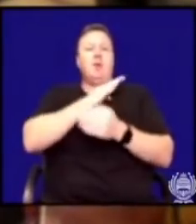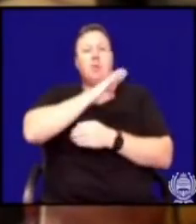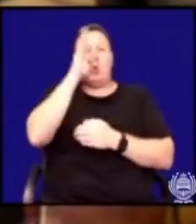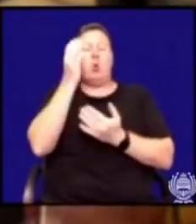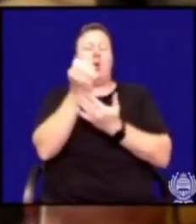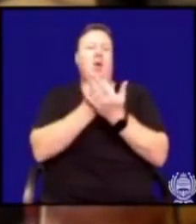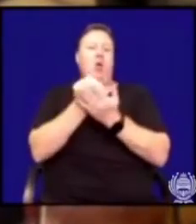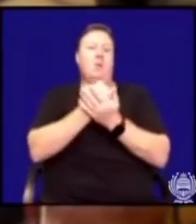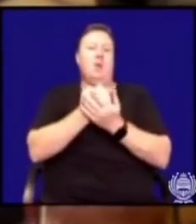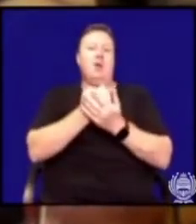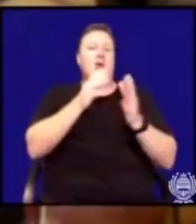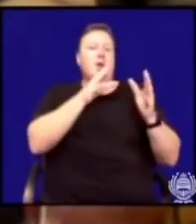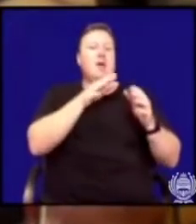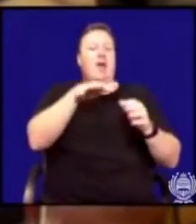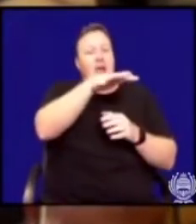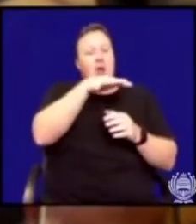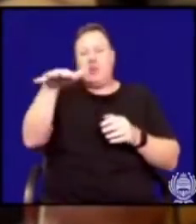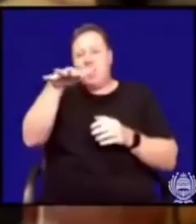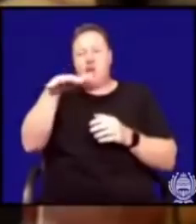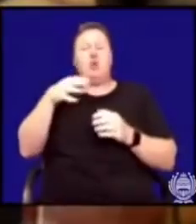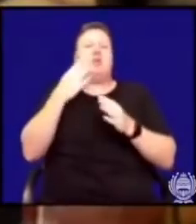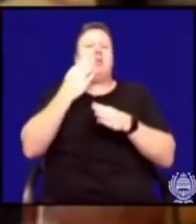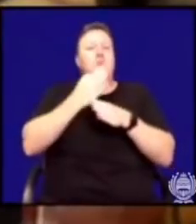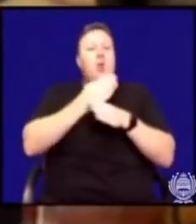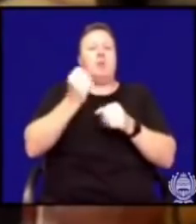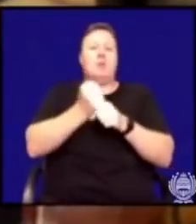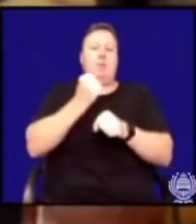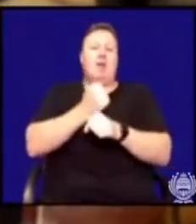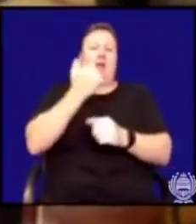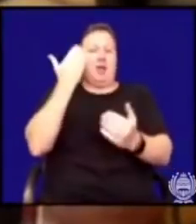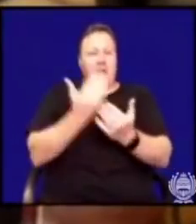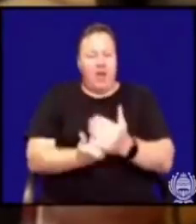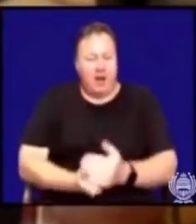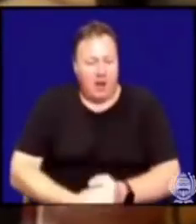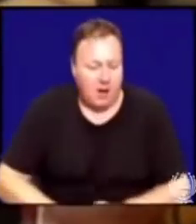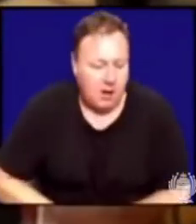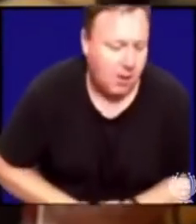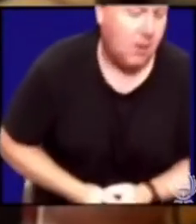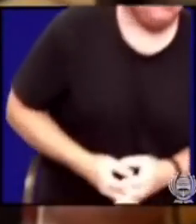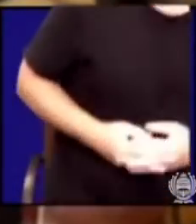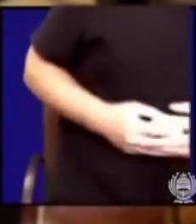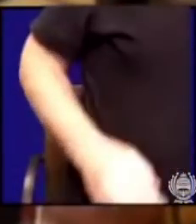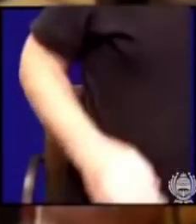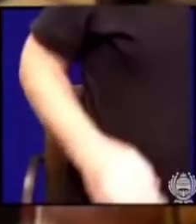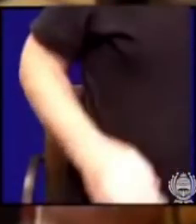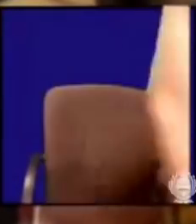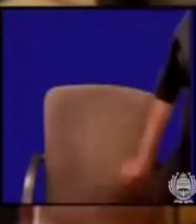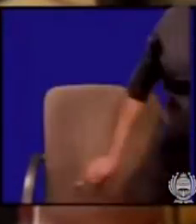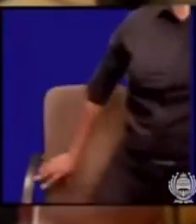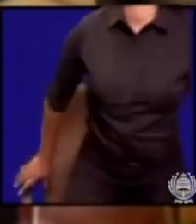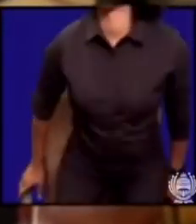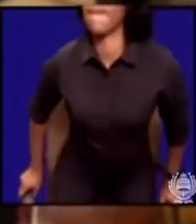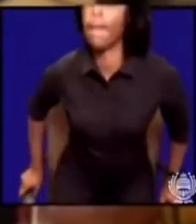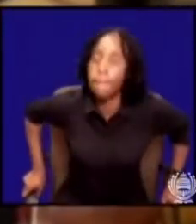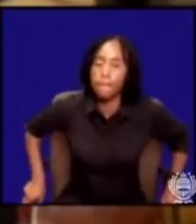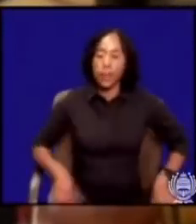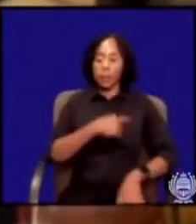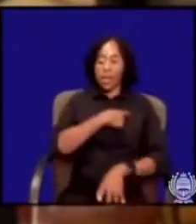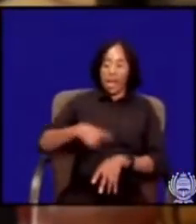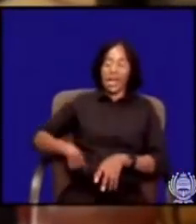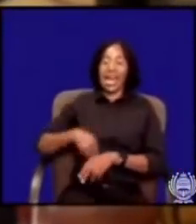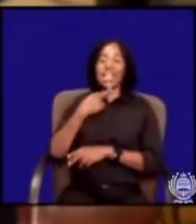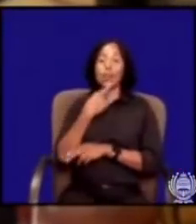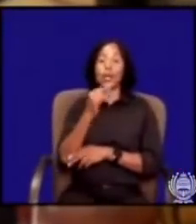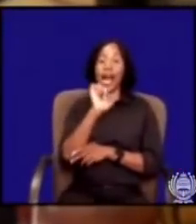the potential to create employment. Mr. President, in your response tomorrow, may you please indulge the young people of